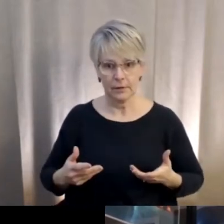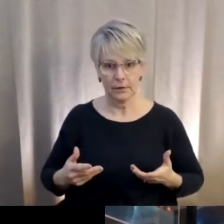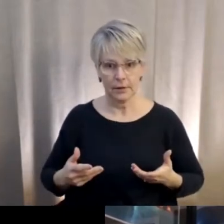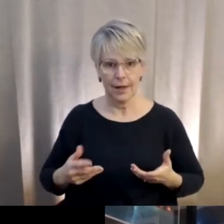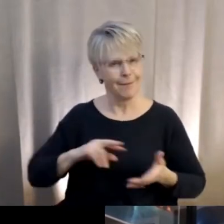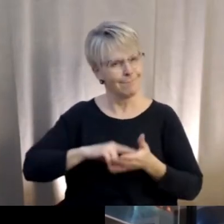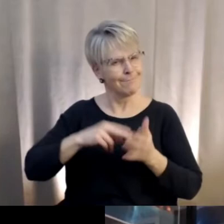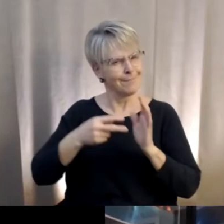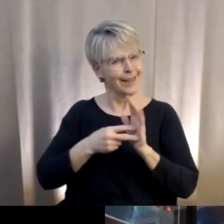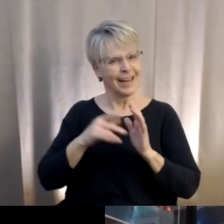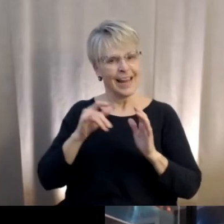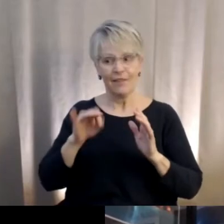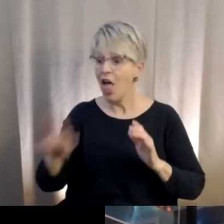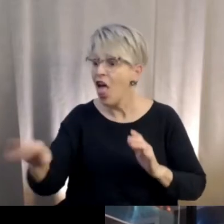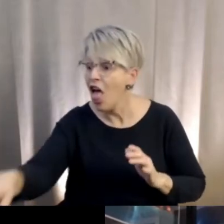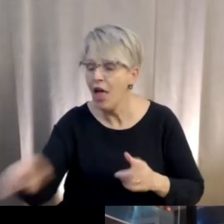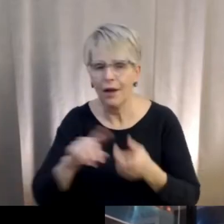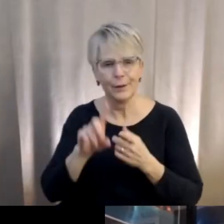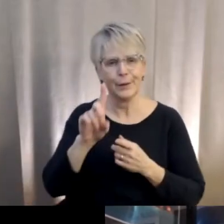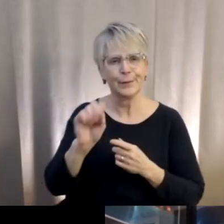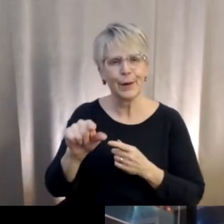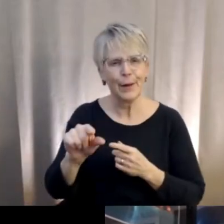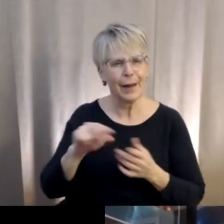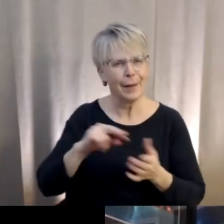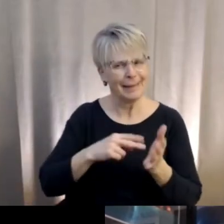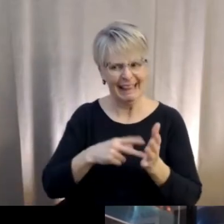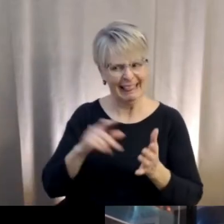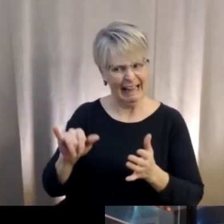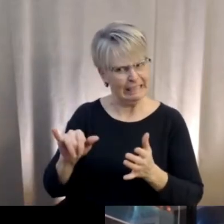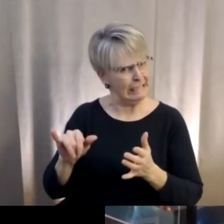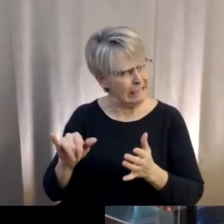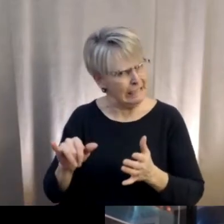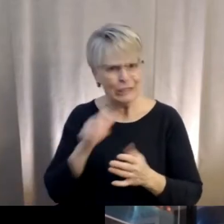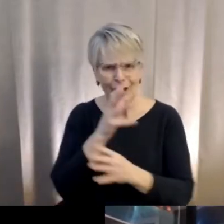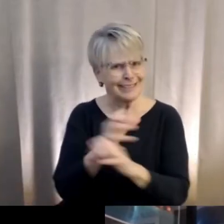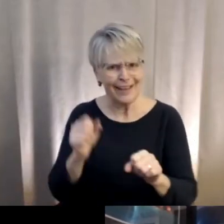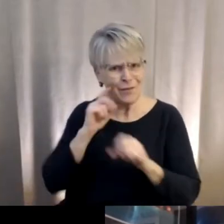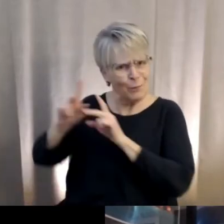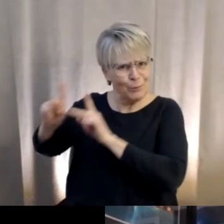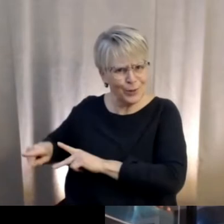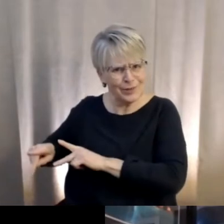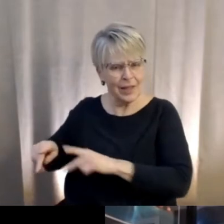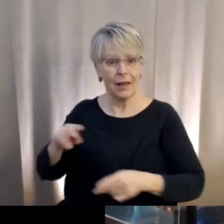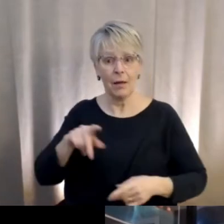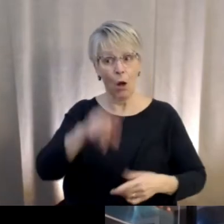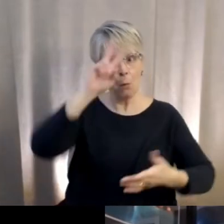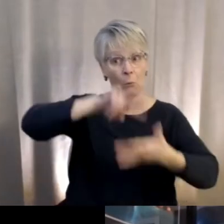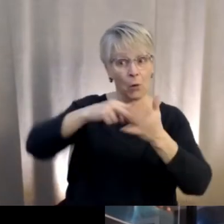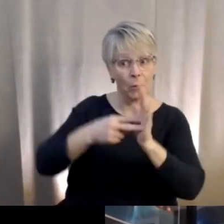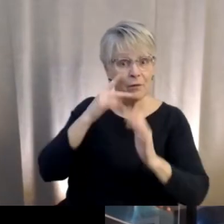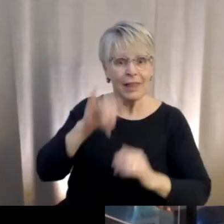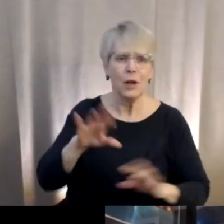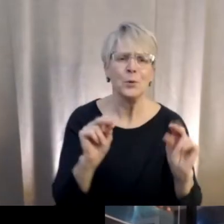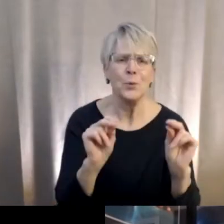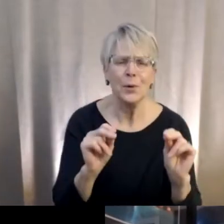taking away from this person's welfare. I mean, I know people don't do these things on purpose. They're really